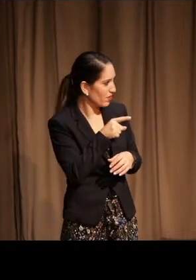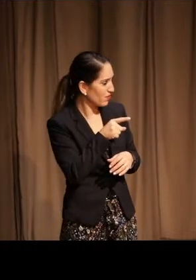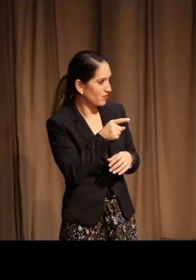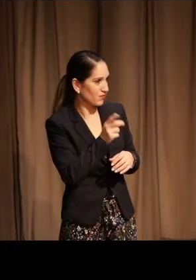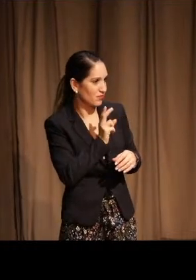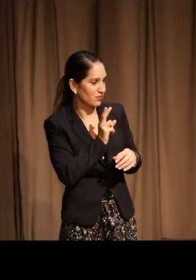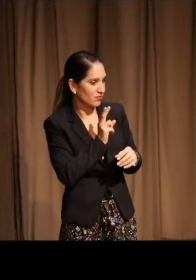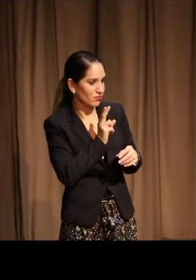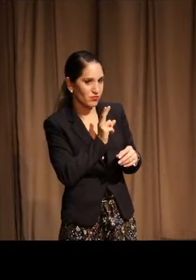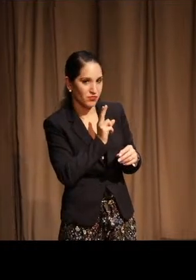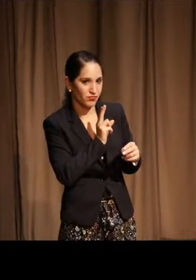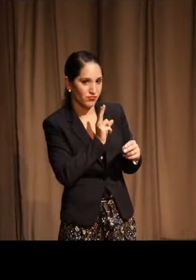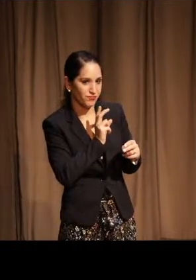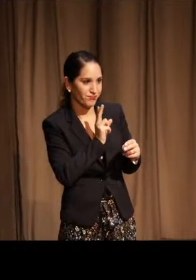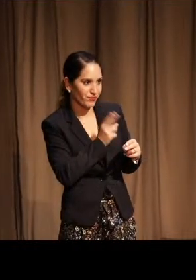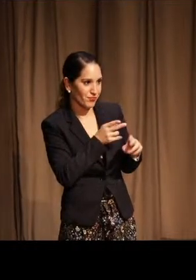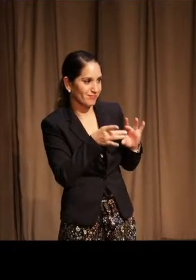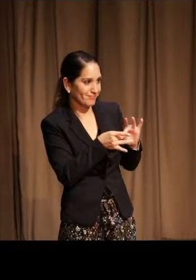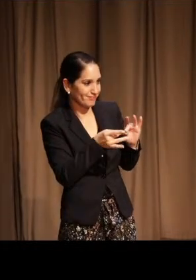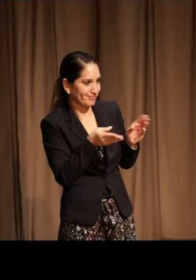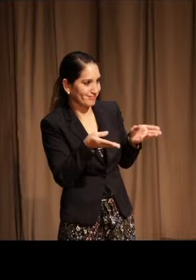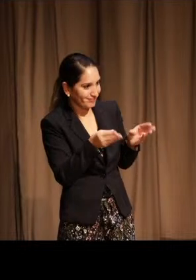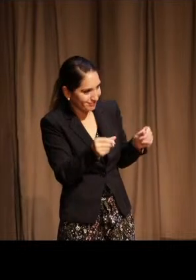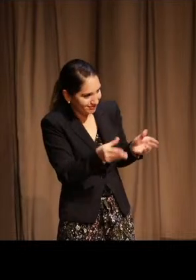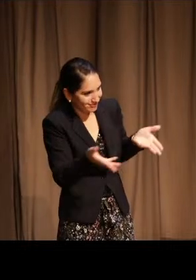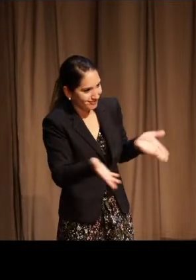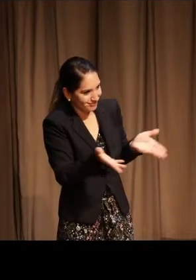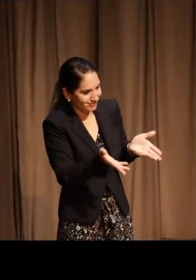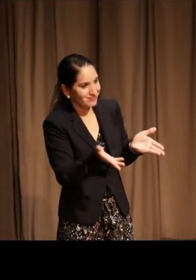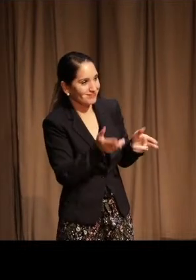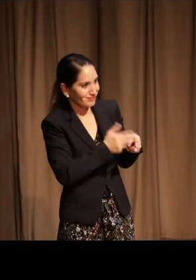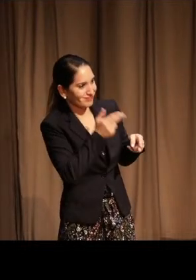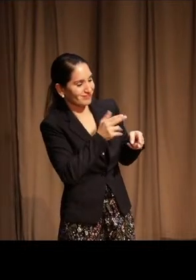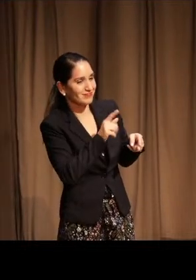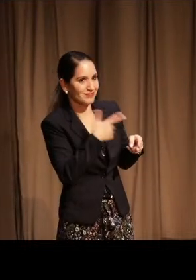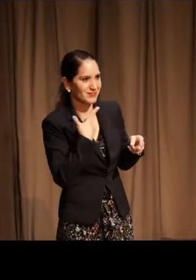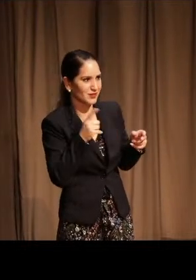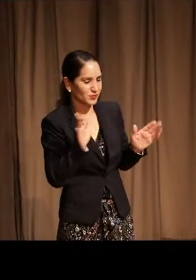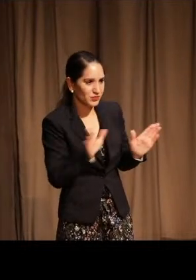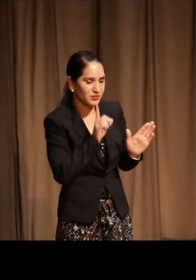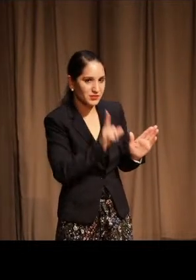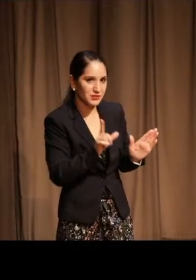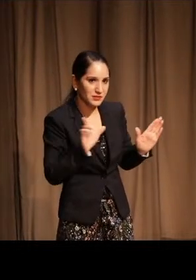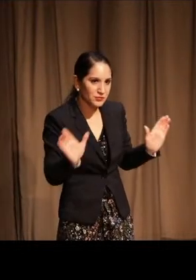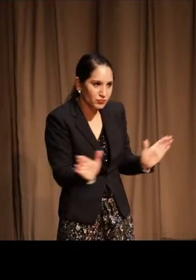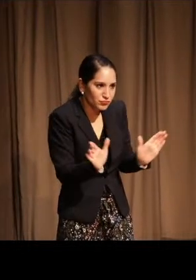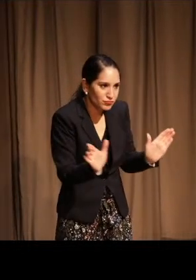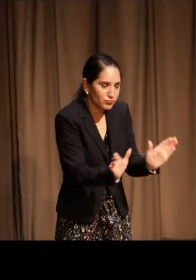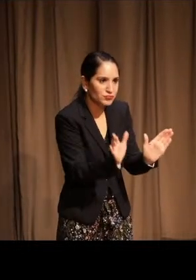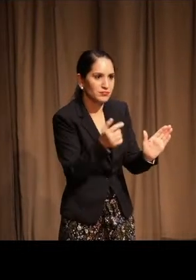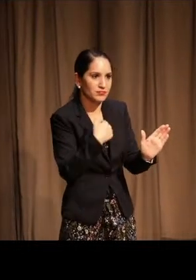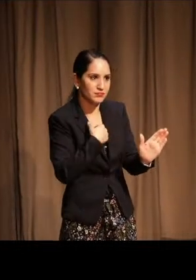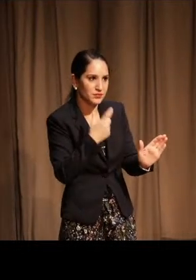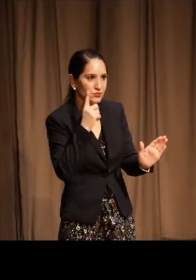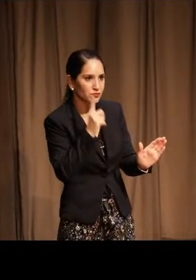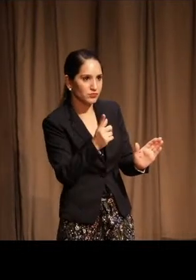imagine something new. The space was a challenge, so I put myself on these